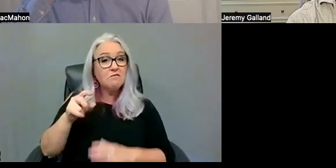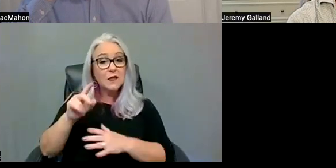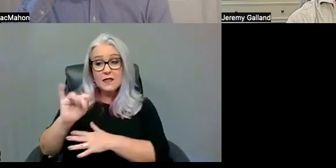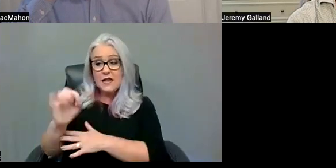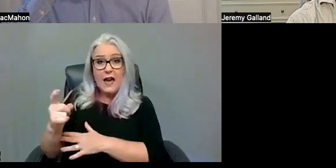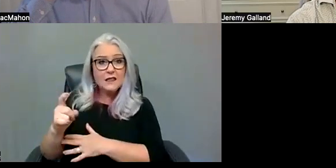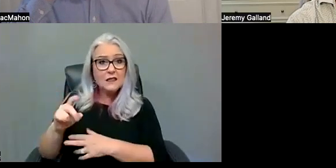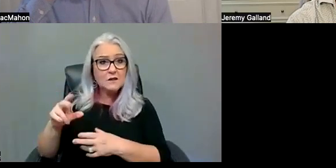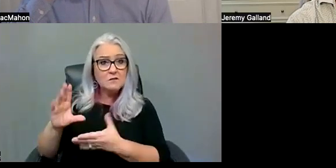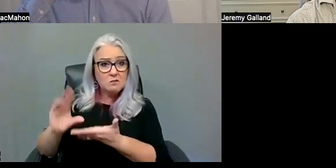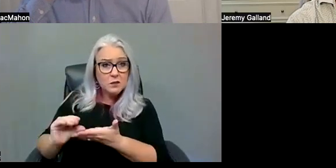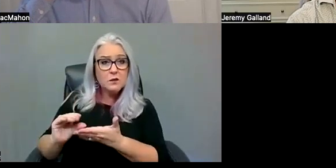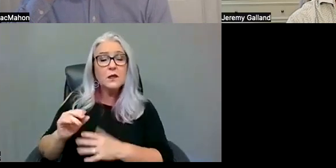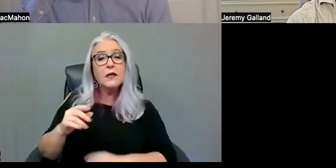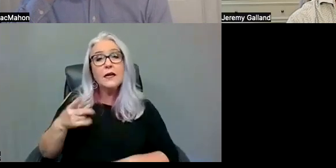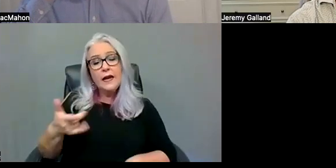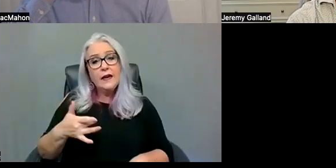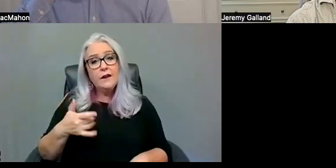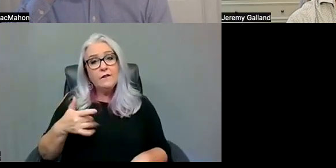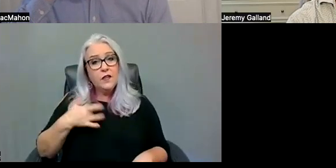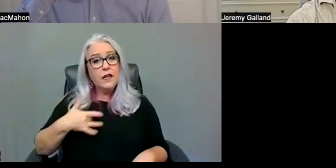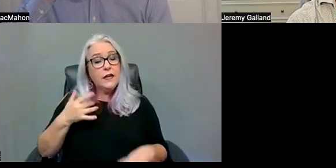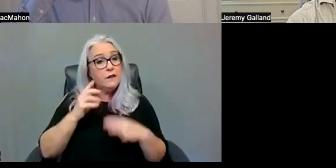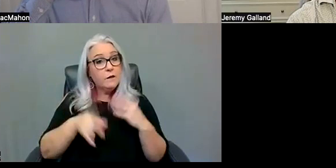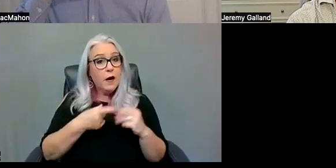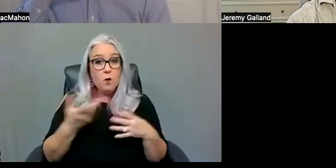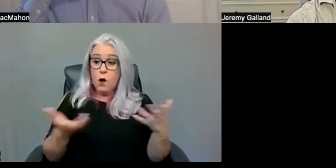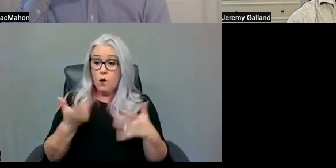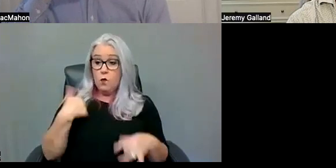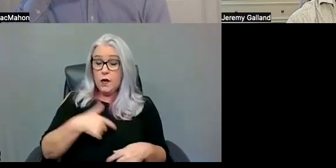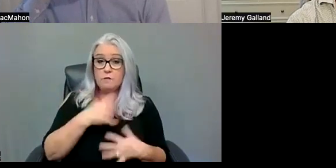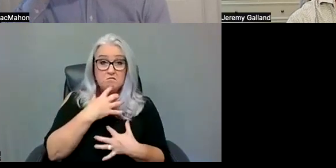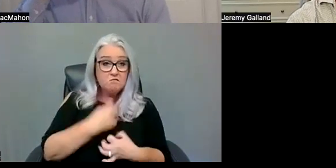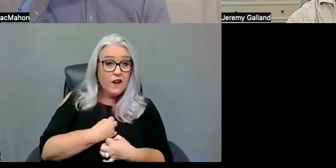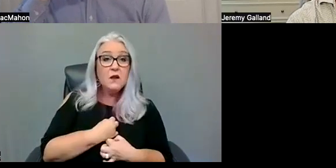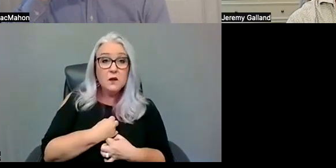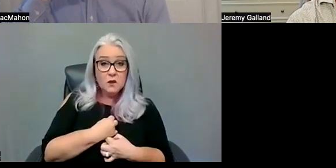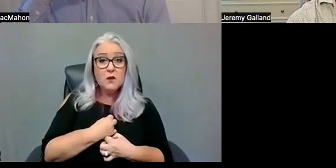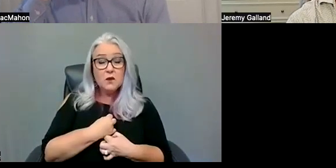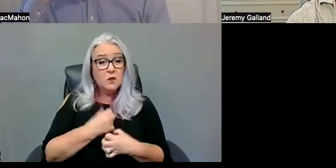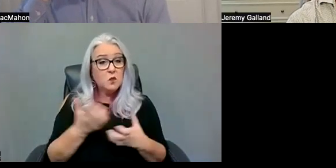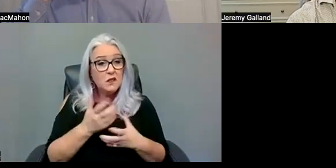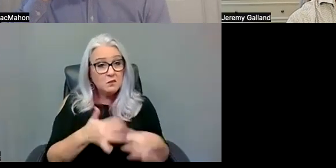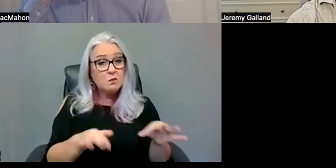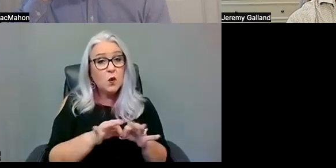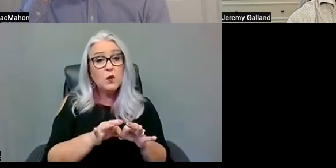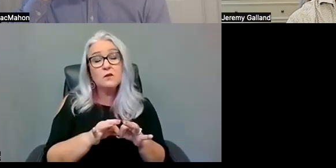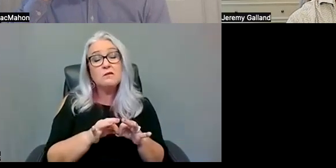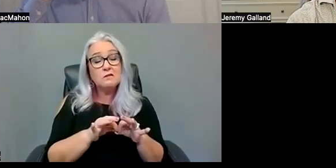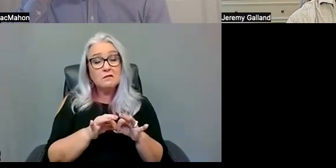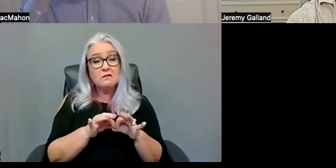And, I think it's about what we value and how that plays out in terms